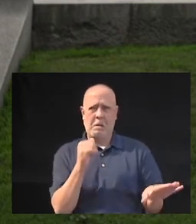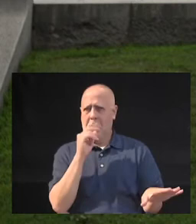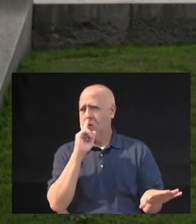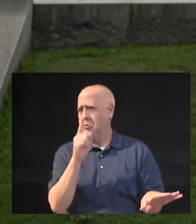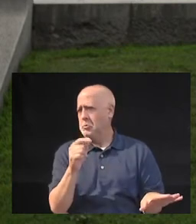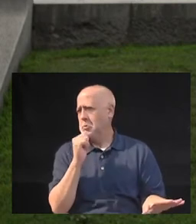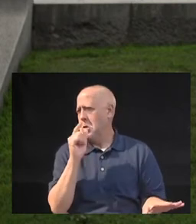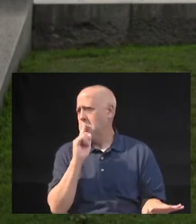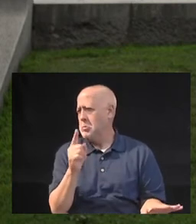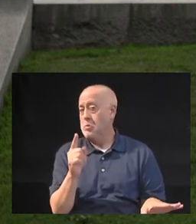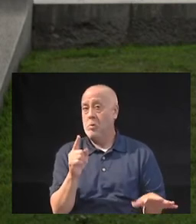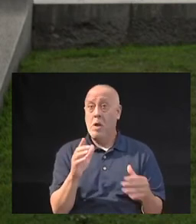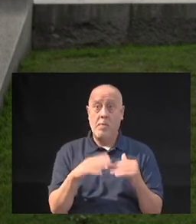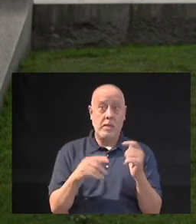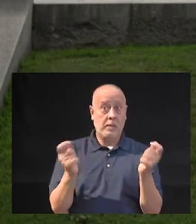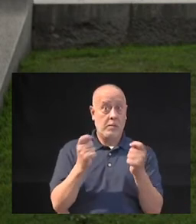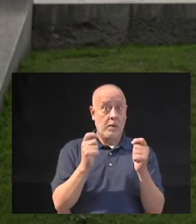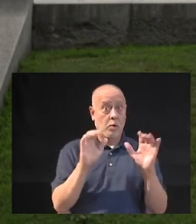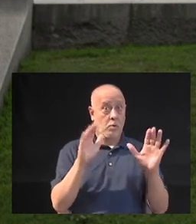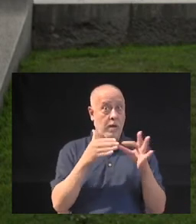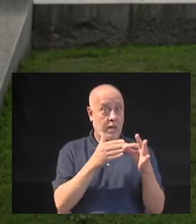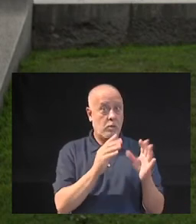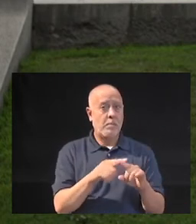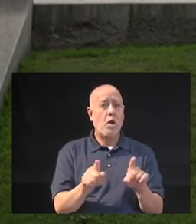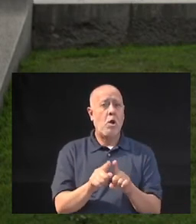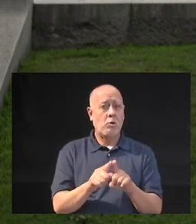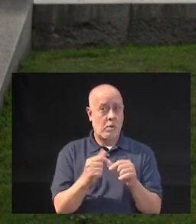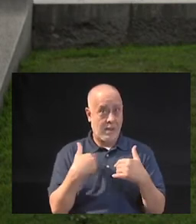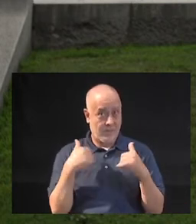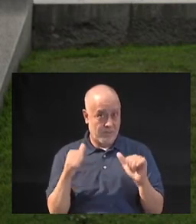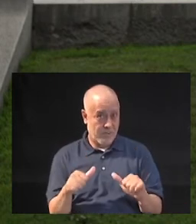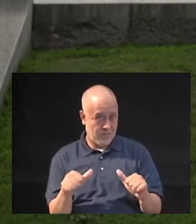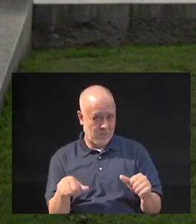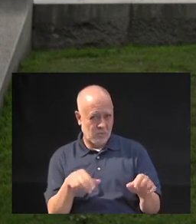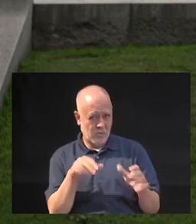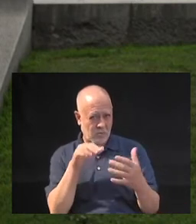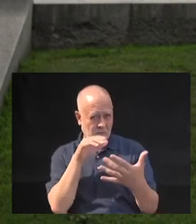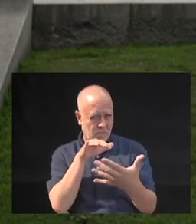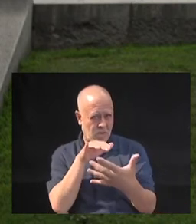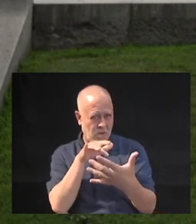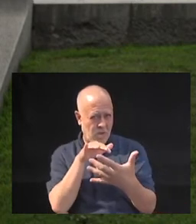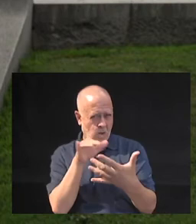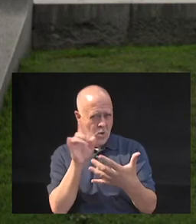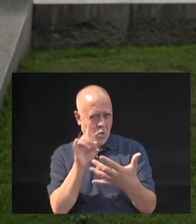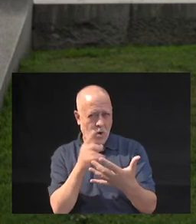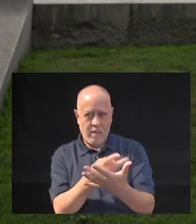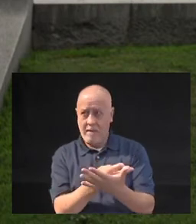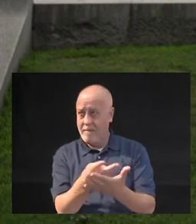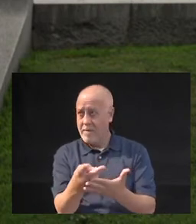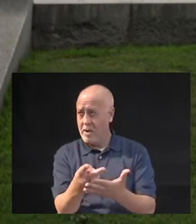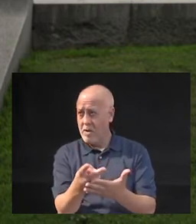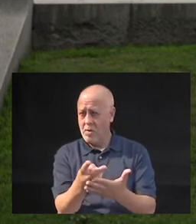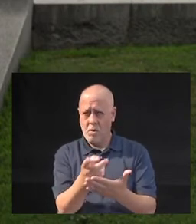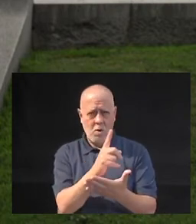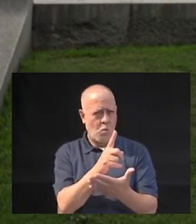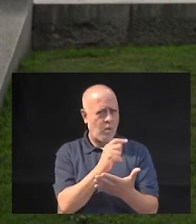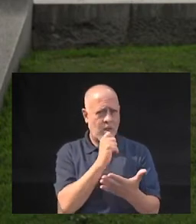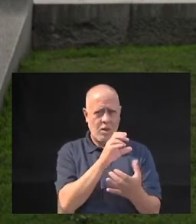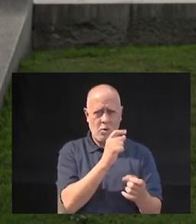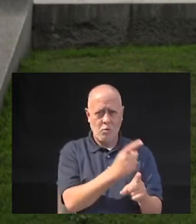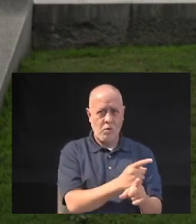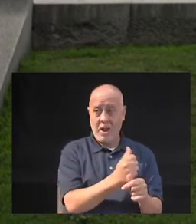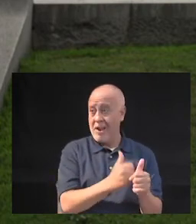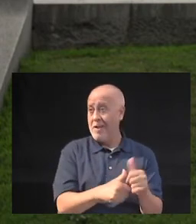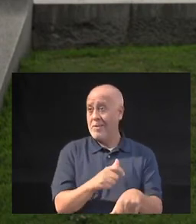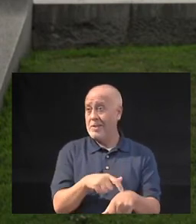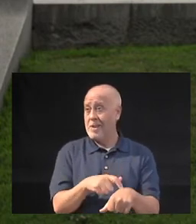rather than celebrating their great leadership, but also having the ability to look at where they failed, where they didn't get it right every single